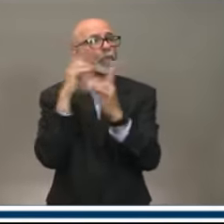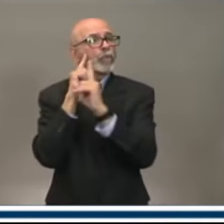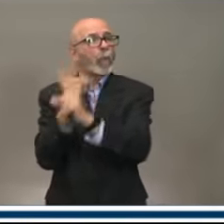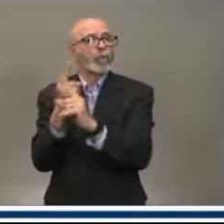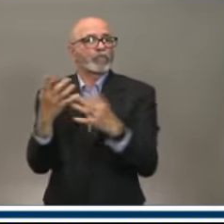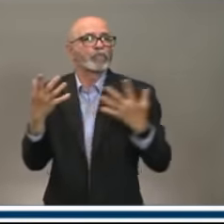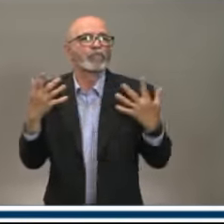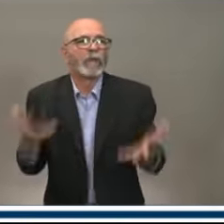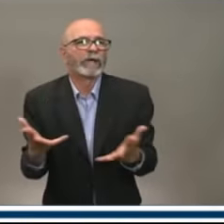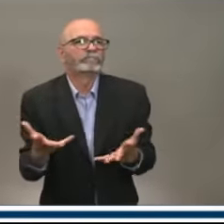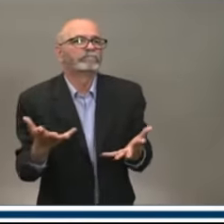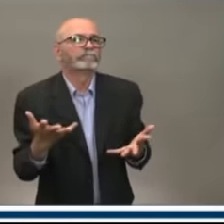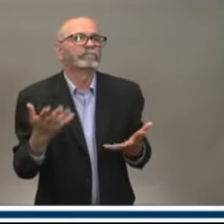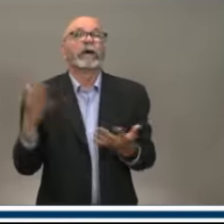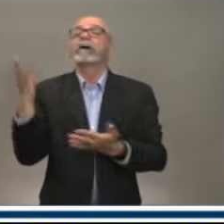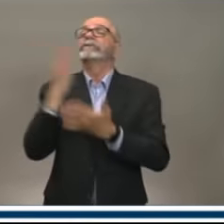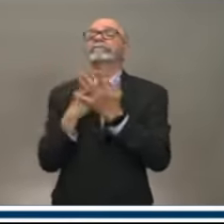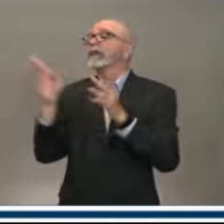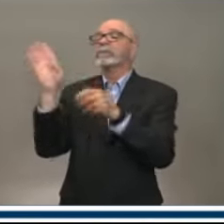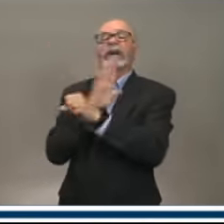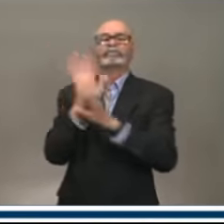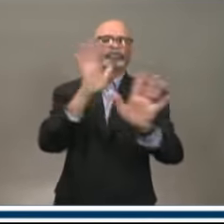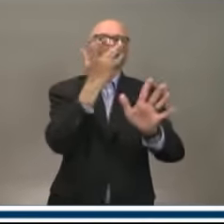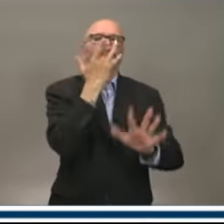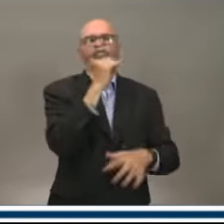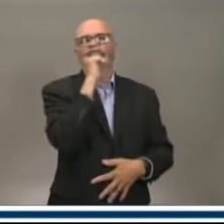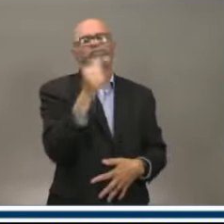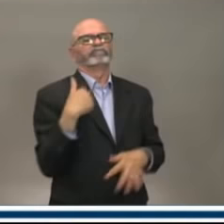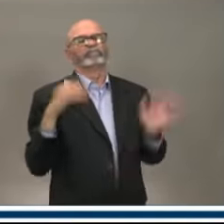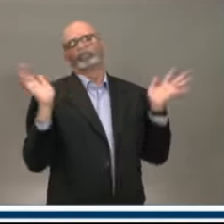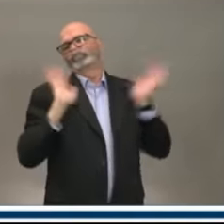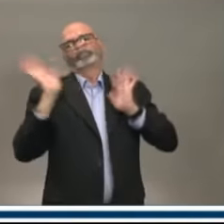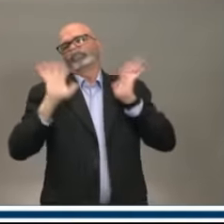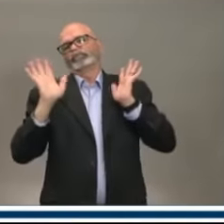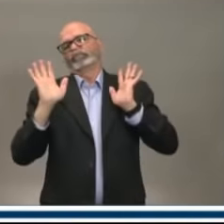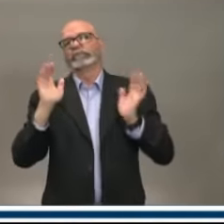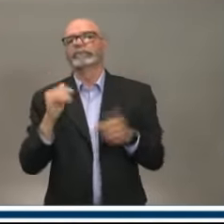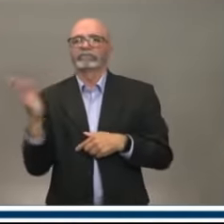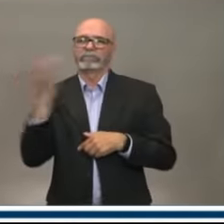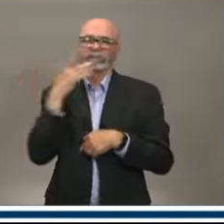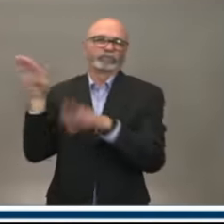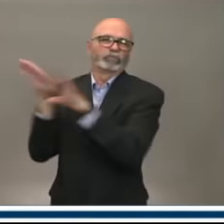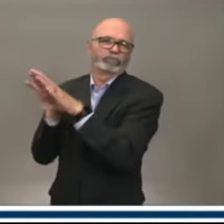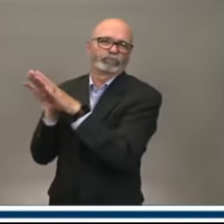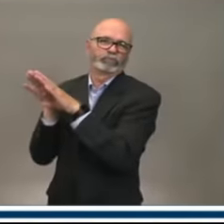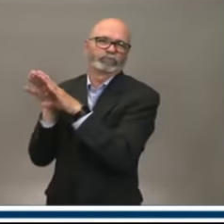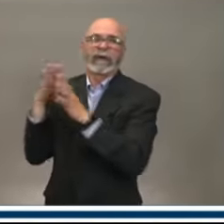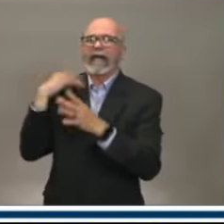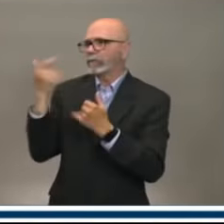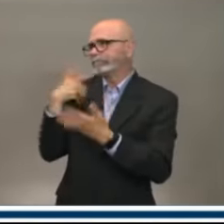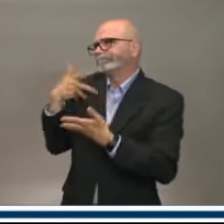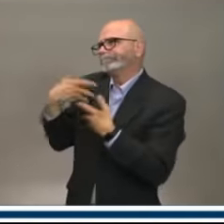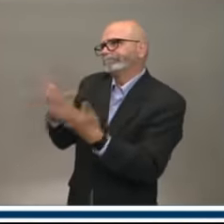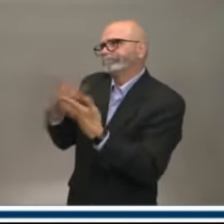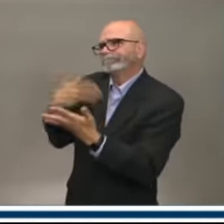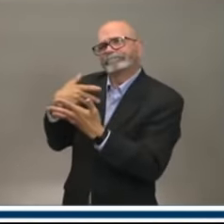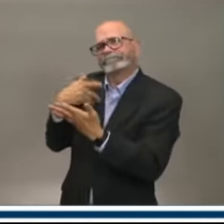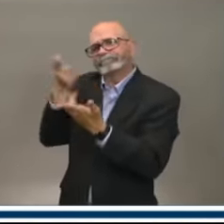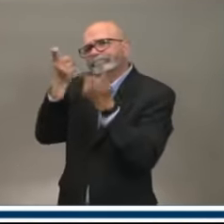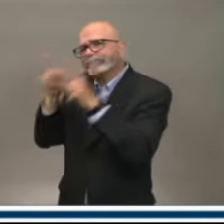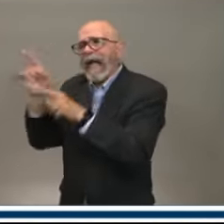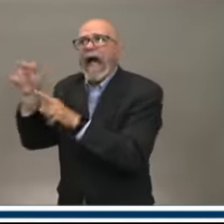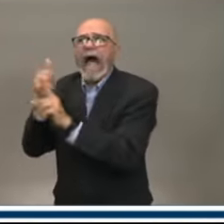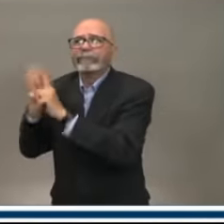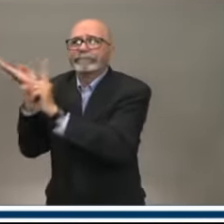to close down because of their ability to operate within the tight public health restrictions. So working with how we start to slowly open businesses up.